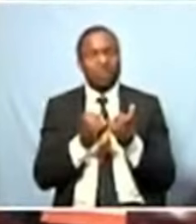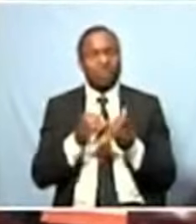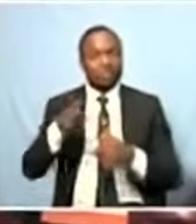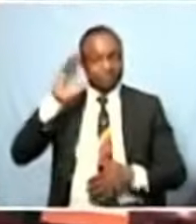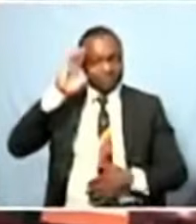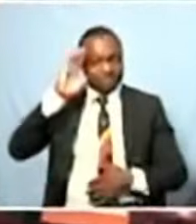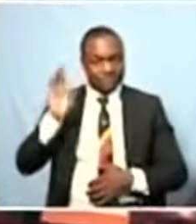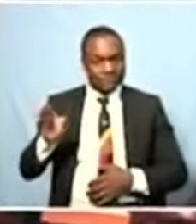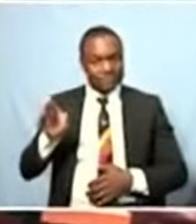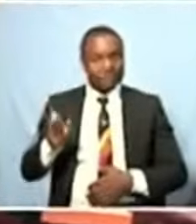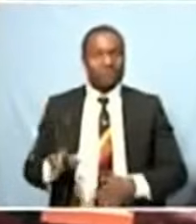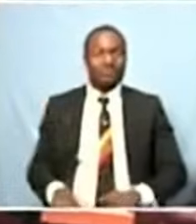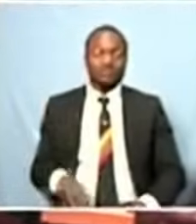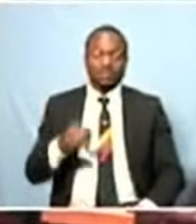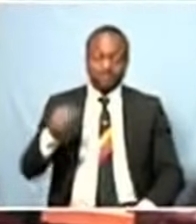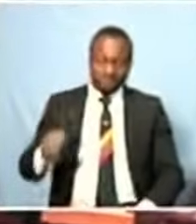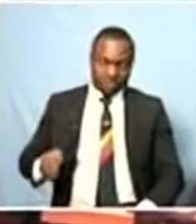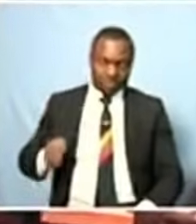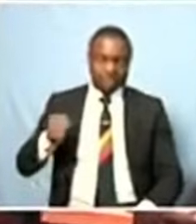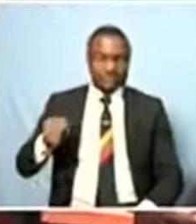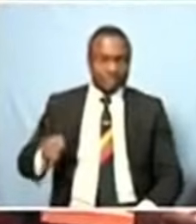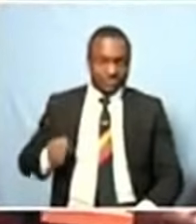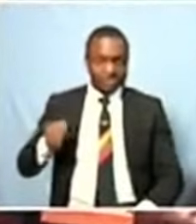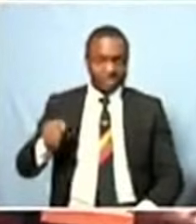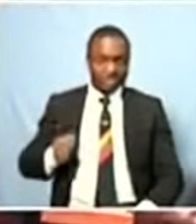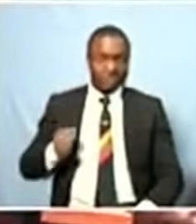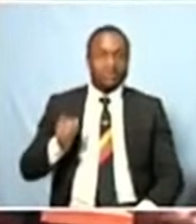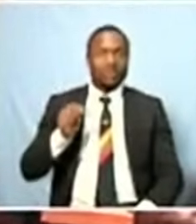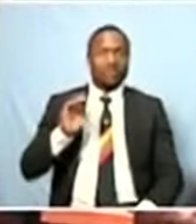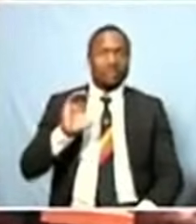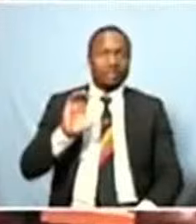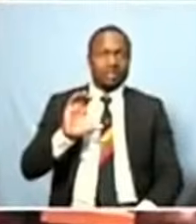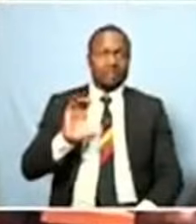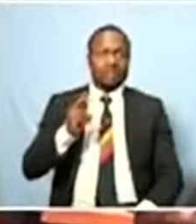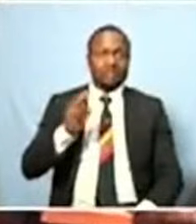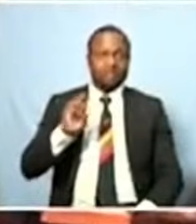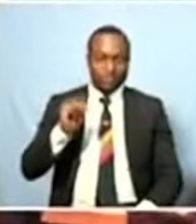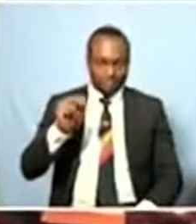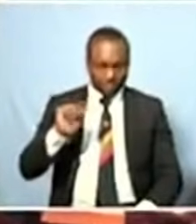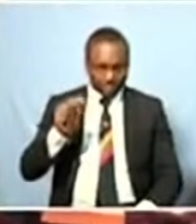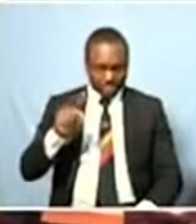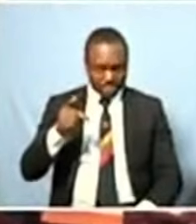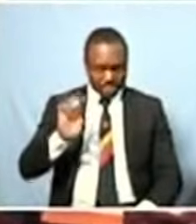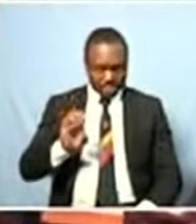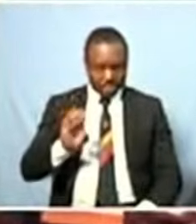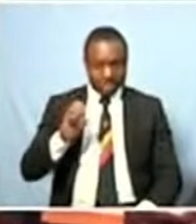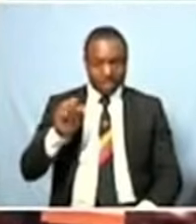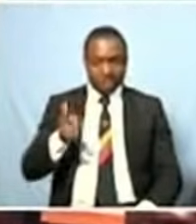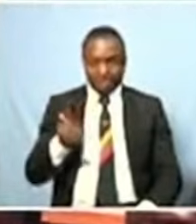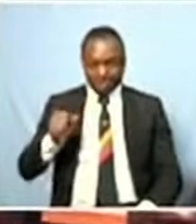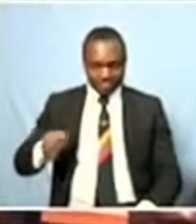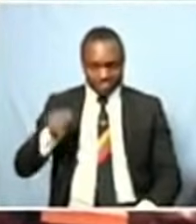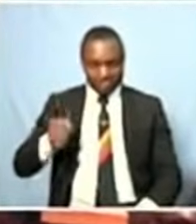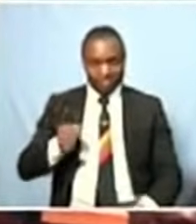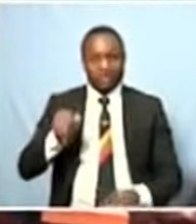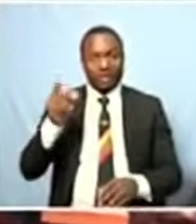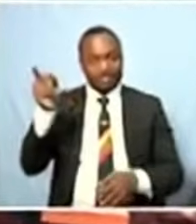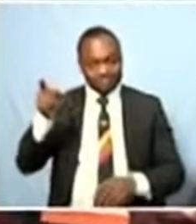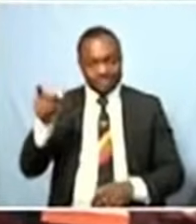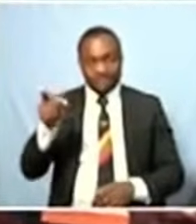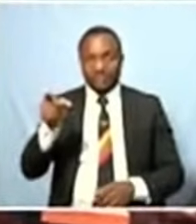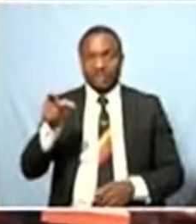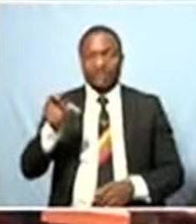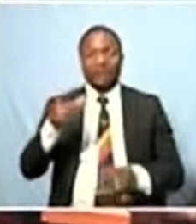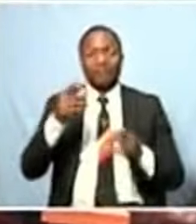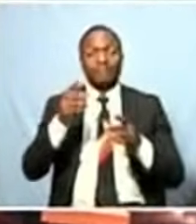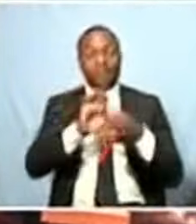salute their loyal INSS, Chief Chundaponde and Chief Mpumba, for preaching peace and unity during the